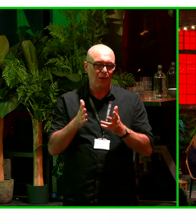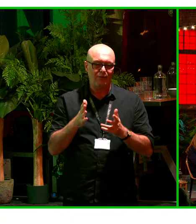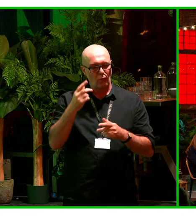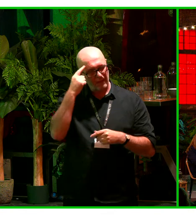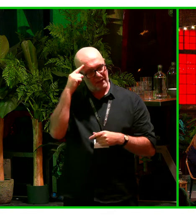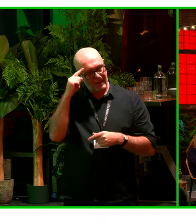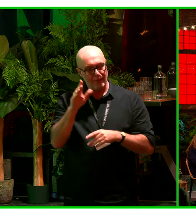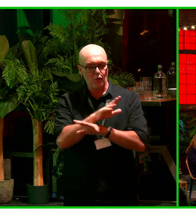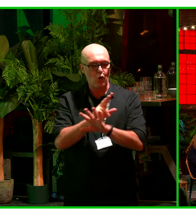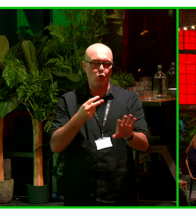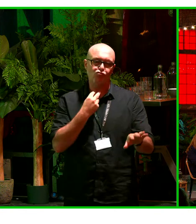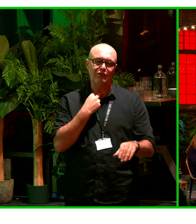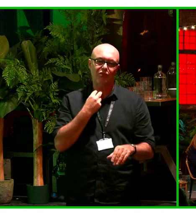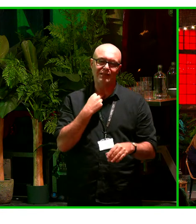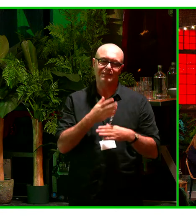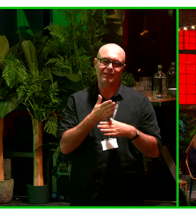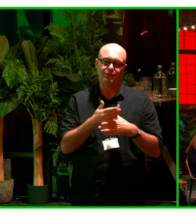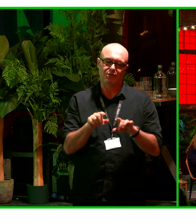move us faster.